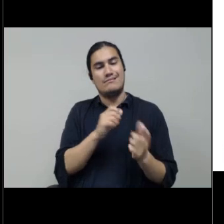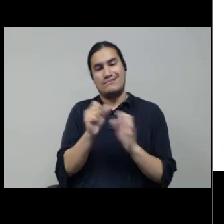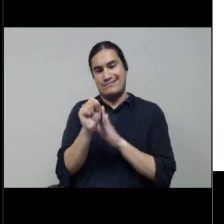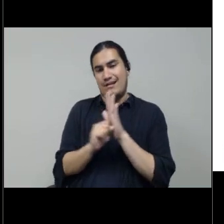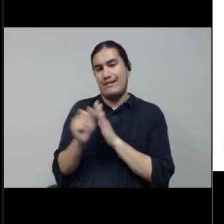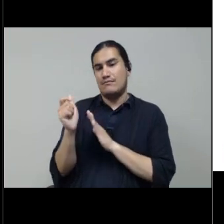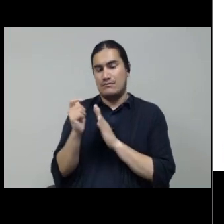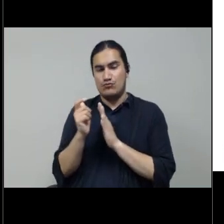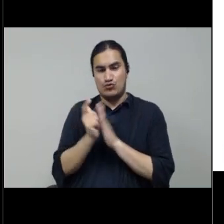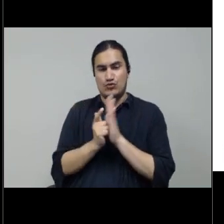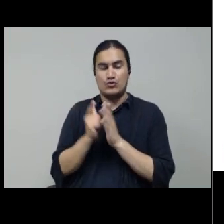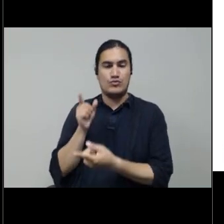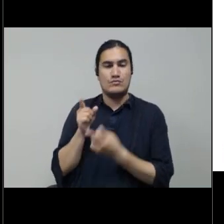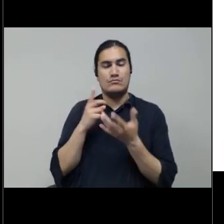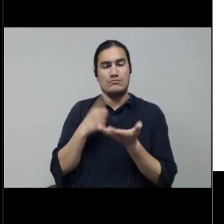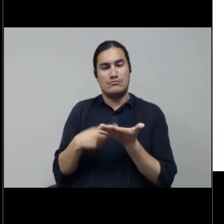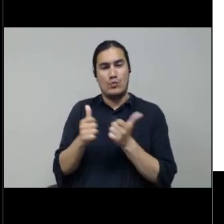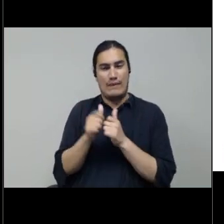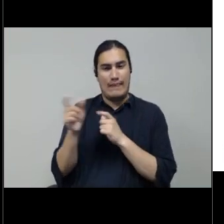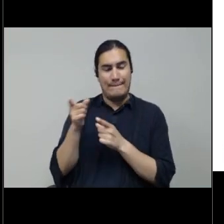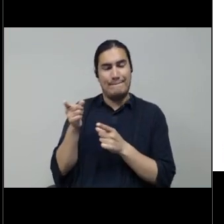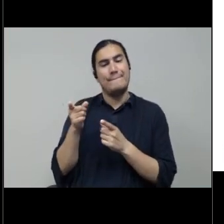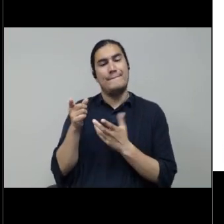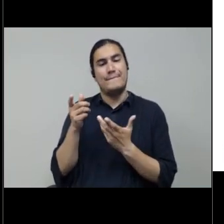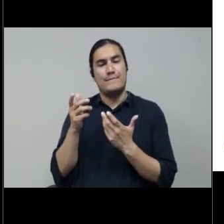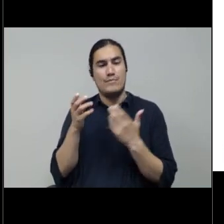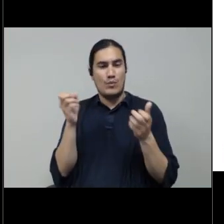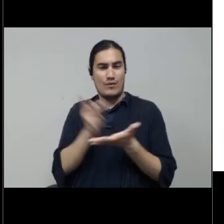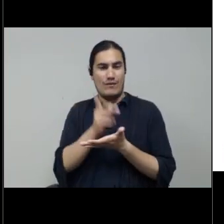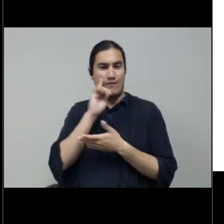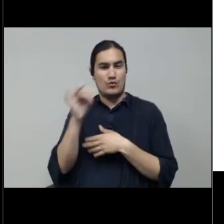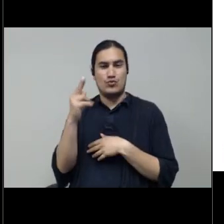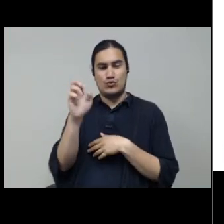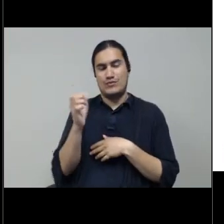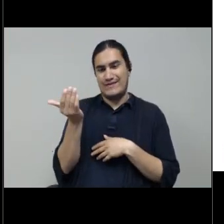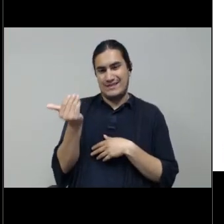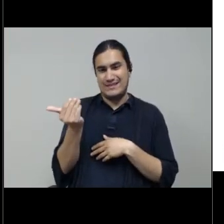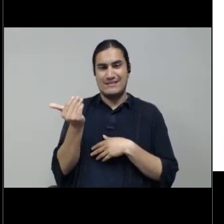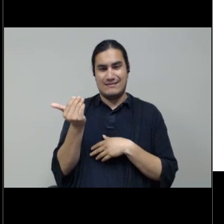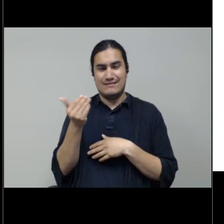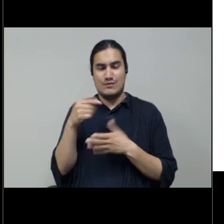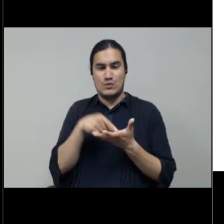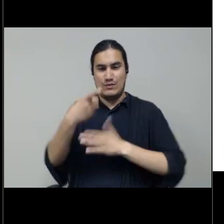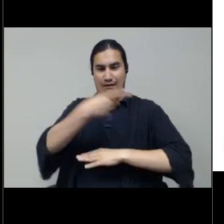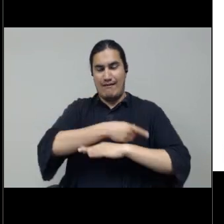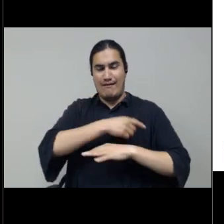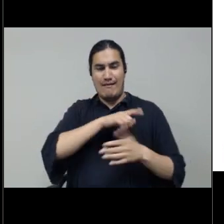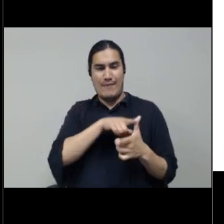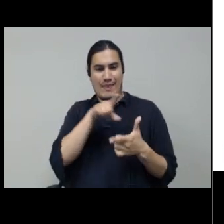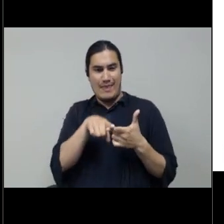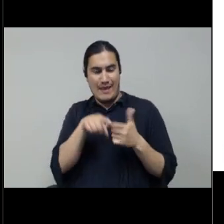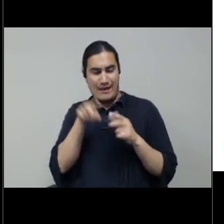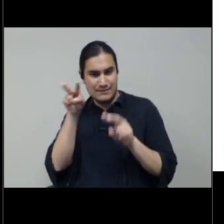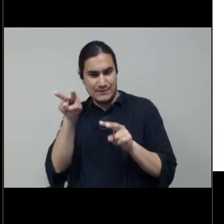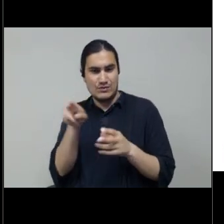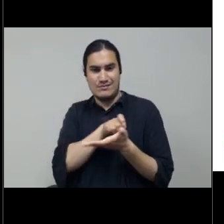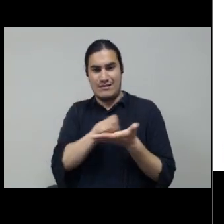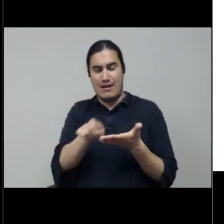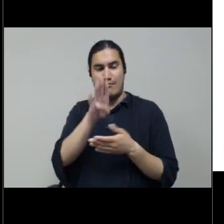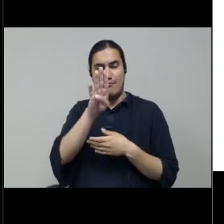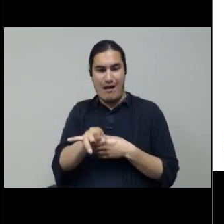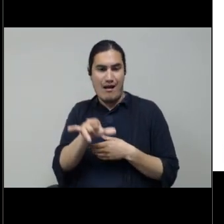look forward to a legislative approval budget by the June 15th statutory deadline, and then anticipated for the budget to be signed by June